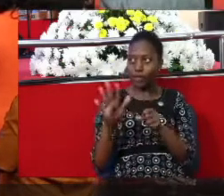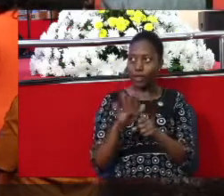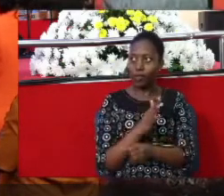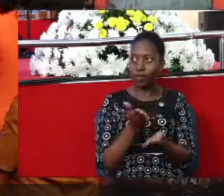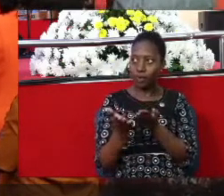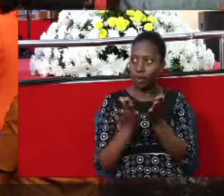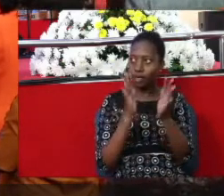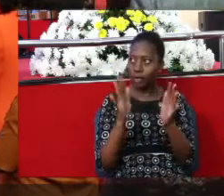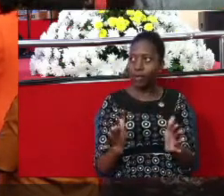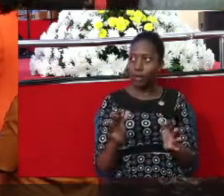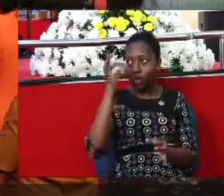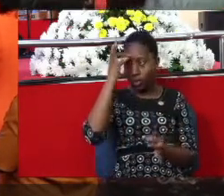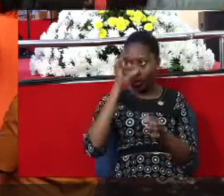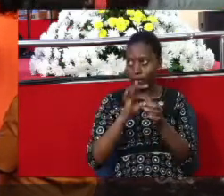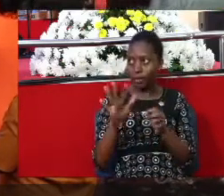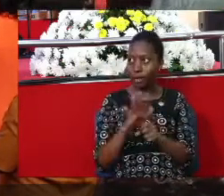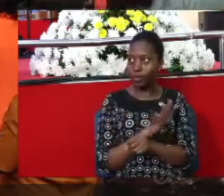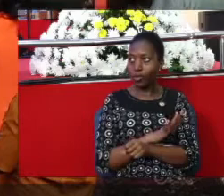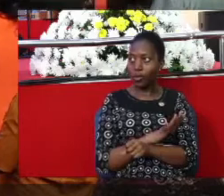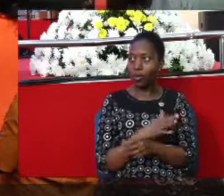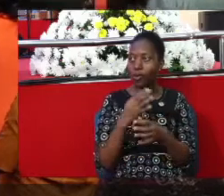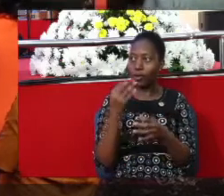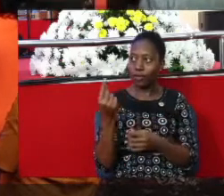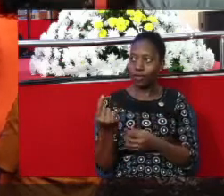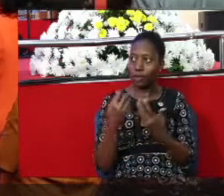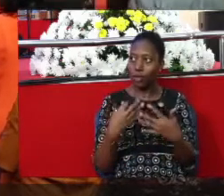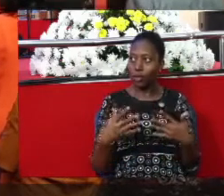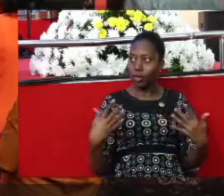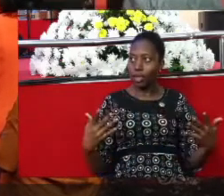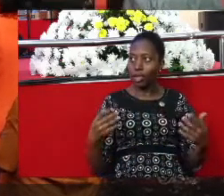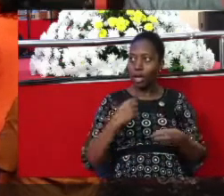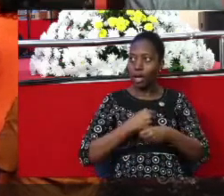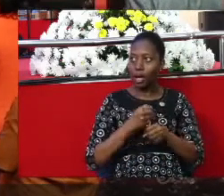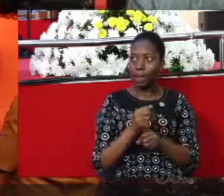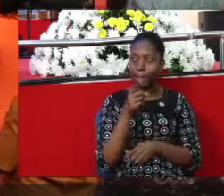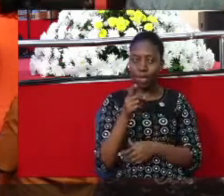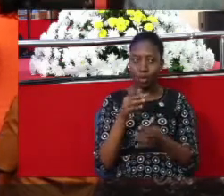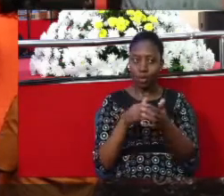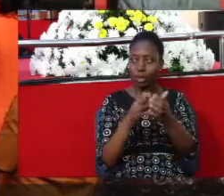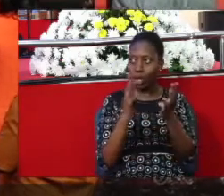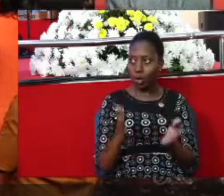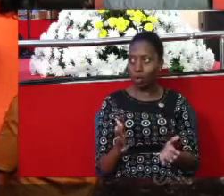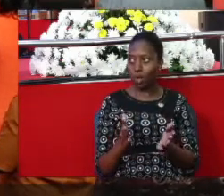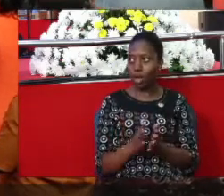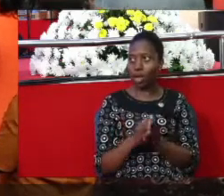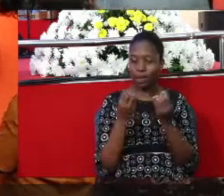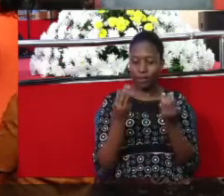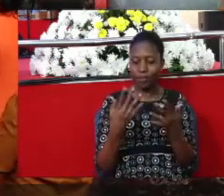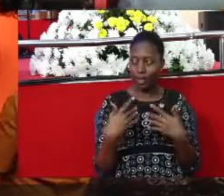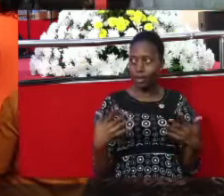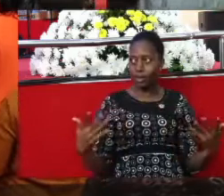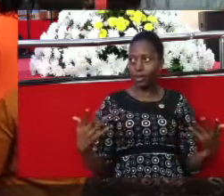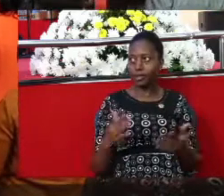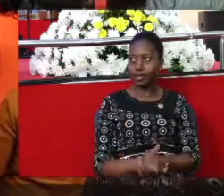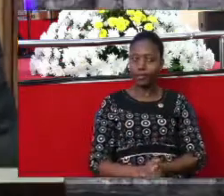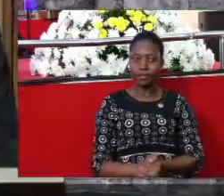few things. I'll make you ruler of many things. Enter into the joy of the Lord. Let's declare together. As I